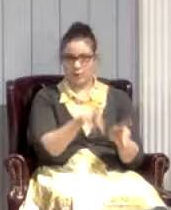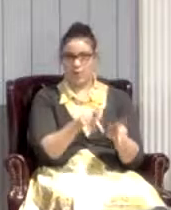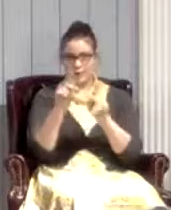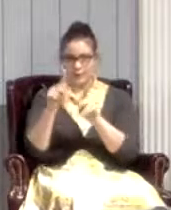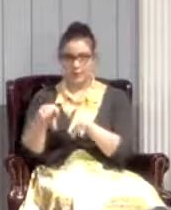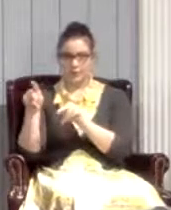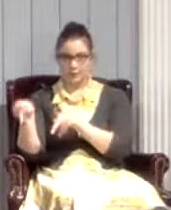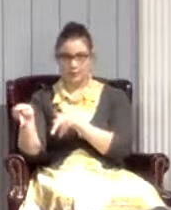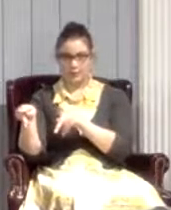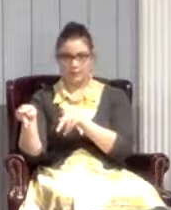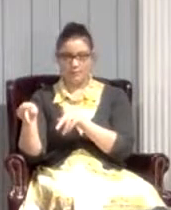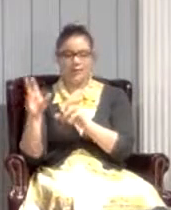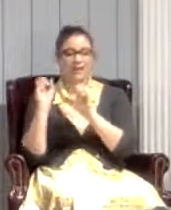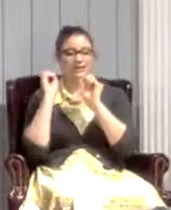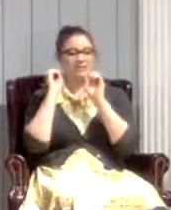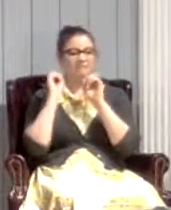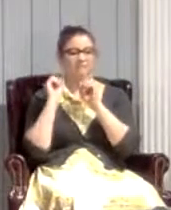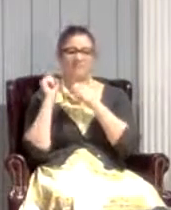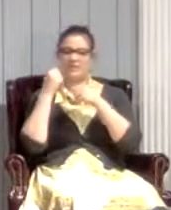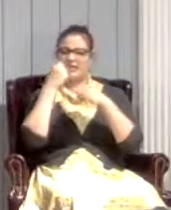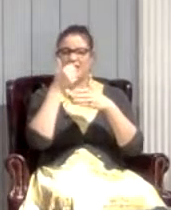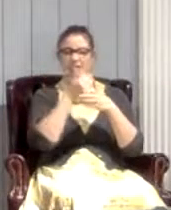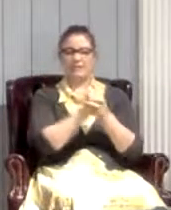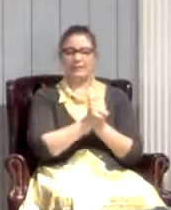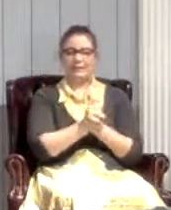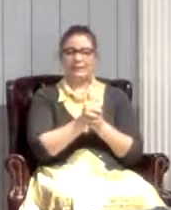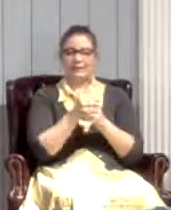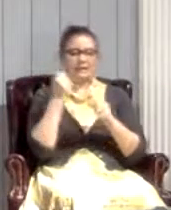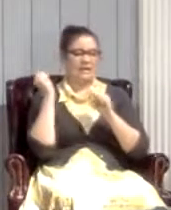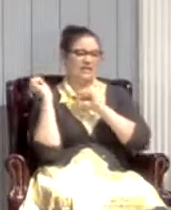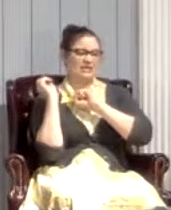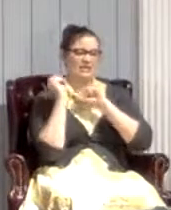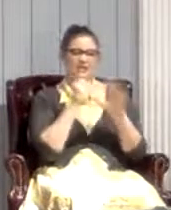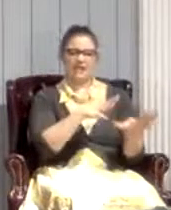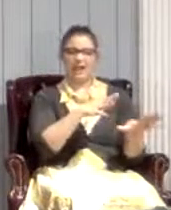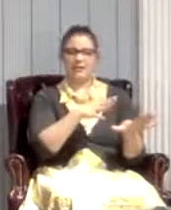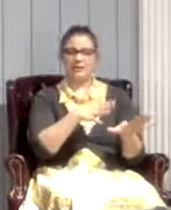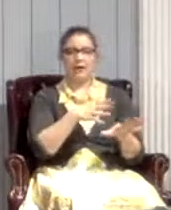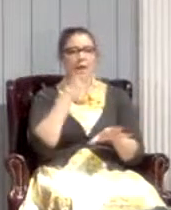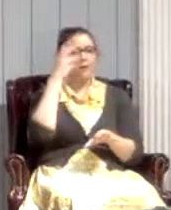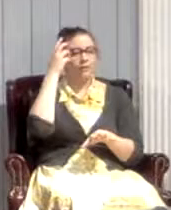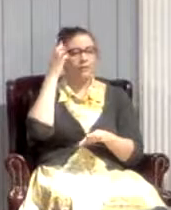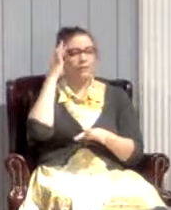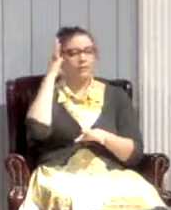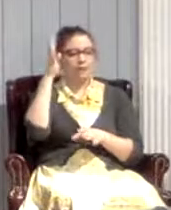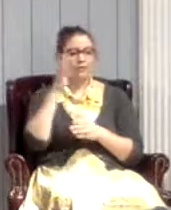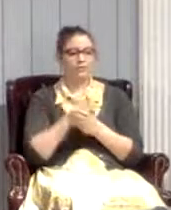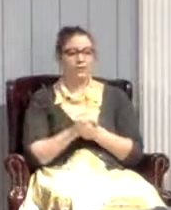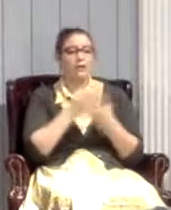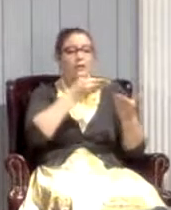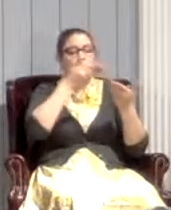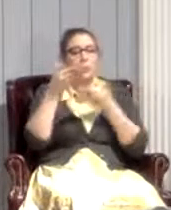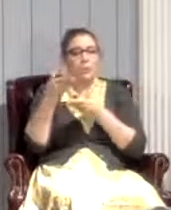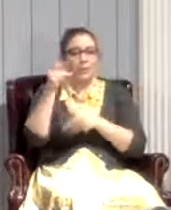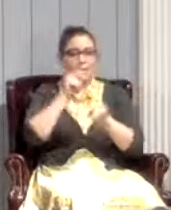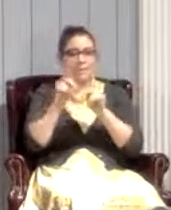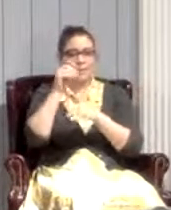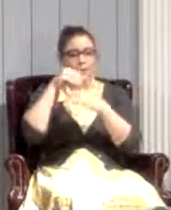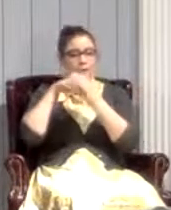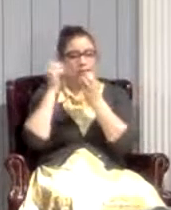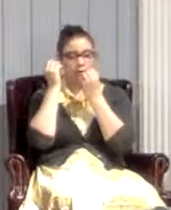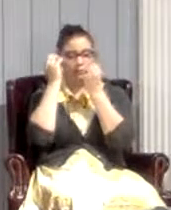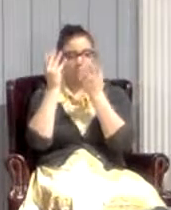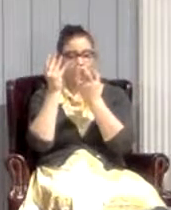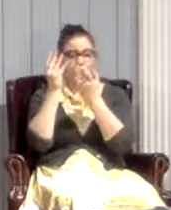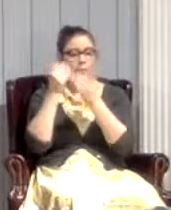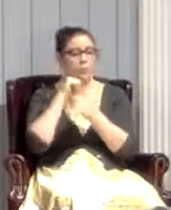to cast down imaginations. It's to bring people into obedience. We're not